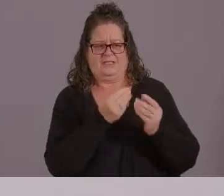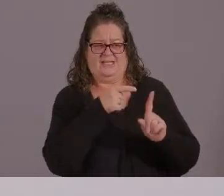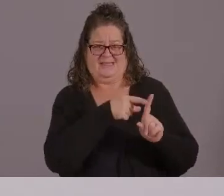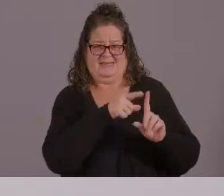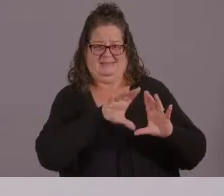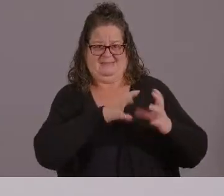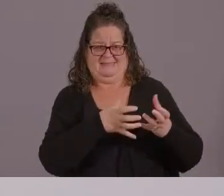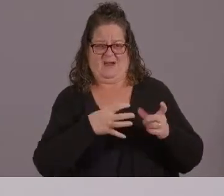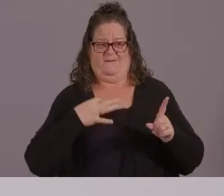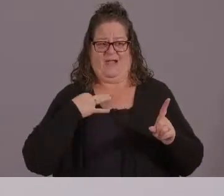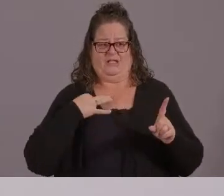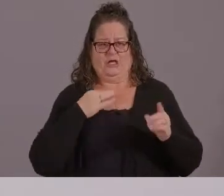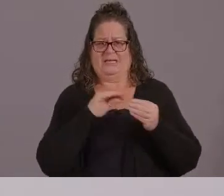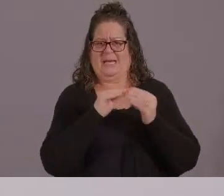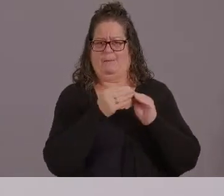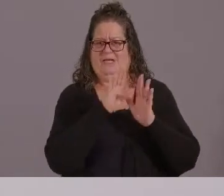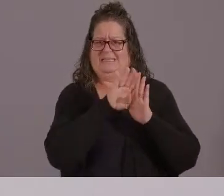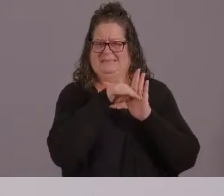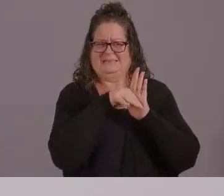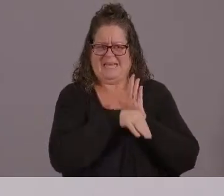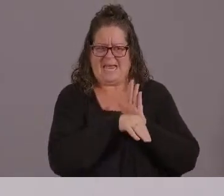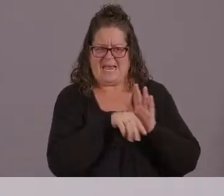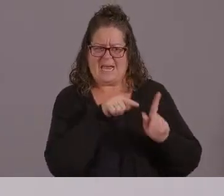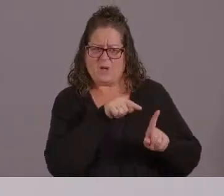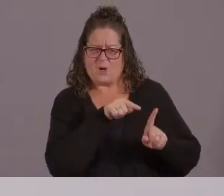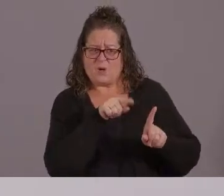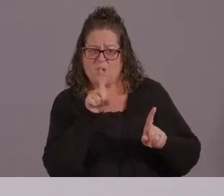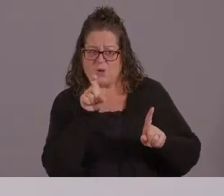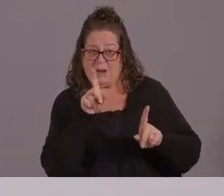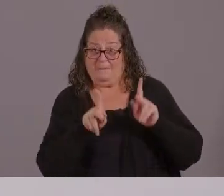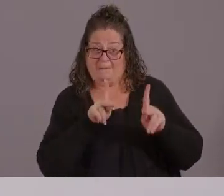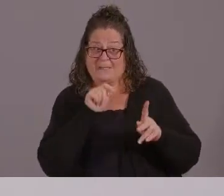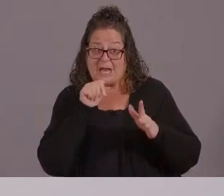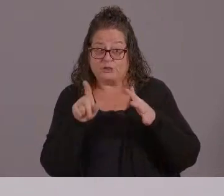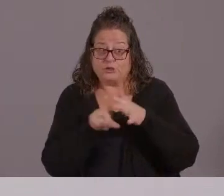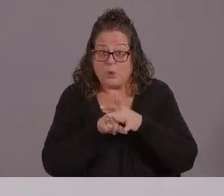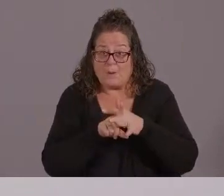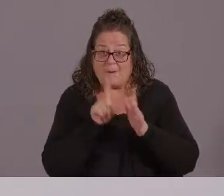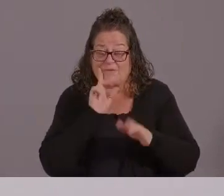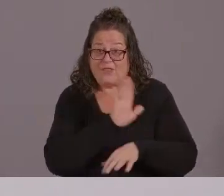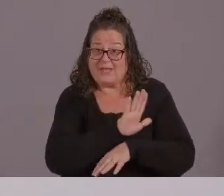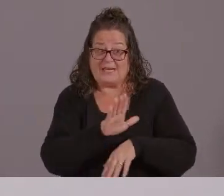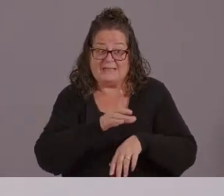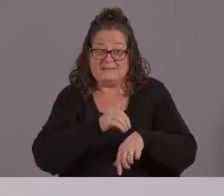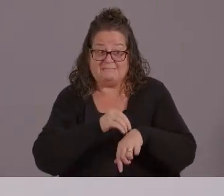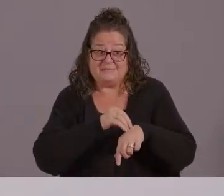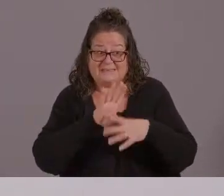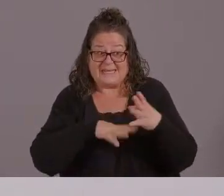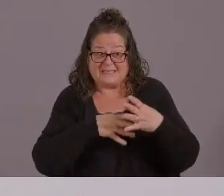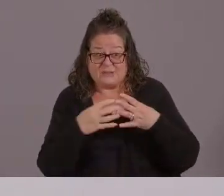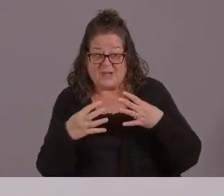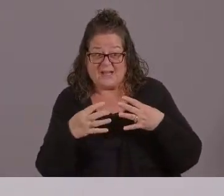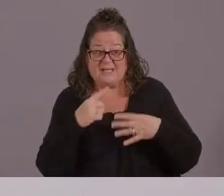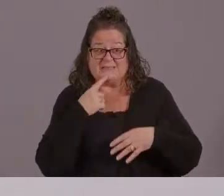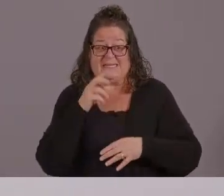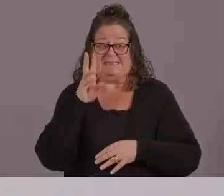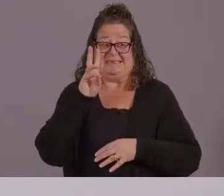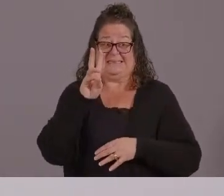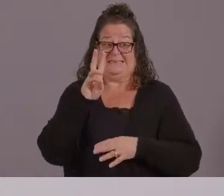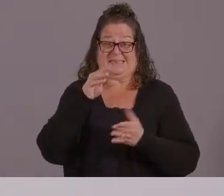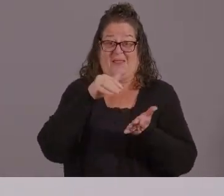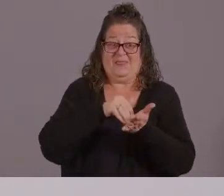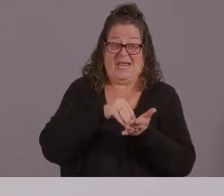are currently 6,000 slots open that need to be filled. So can you speak directly to that sort of question about drop-off